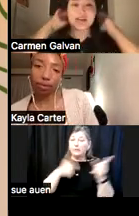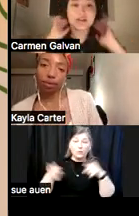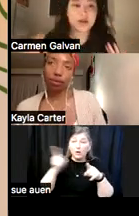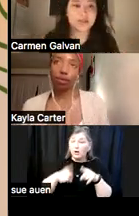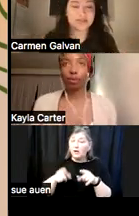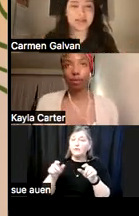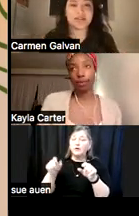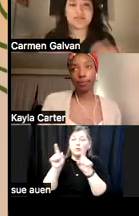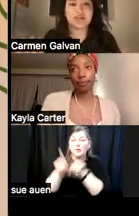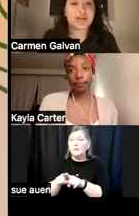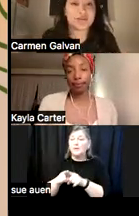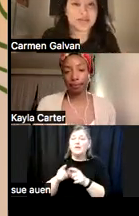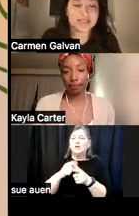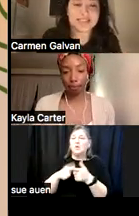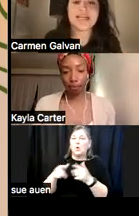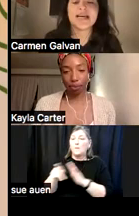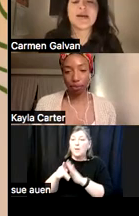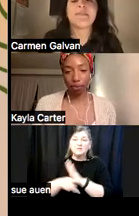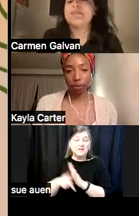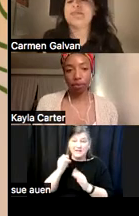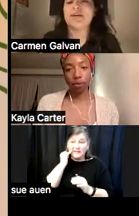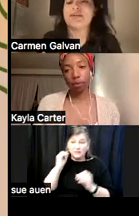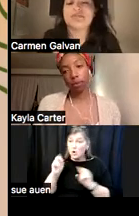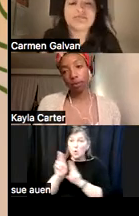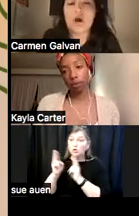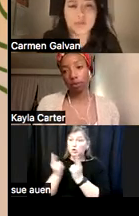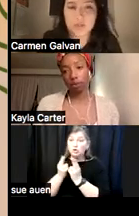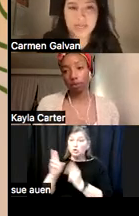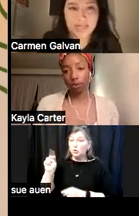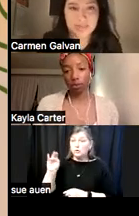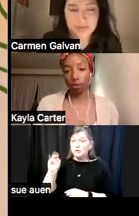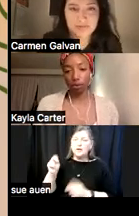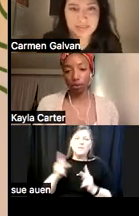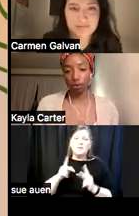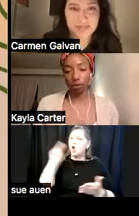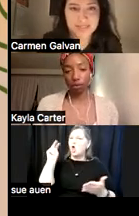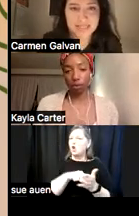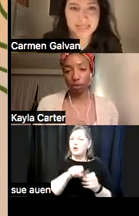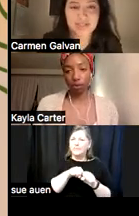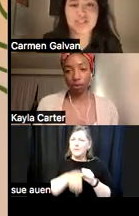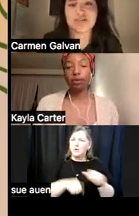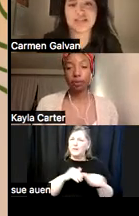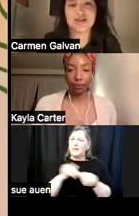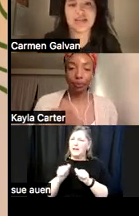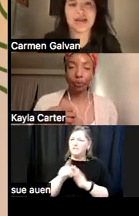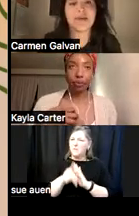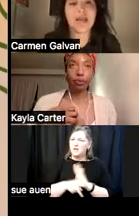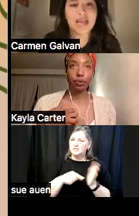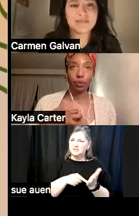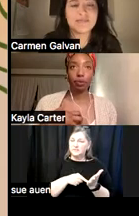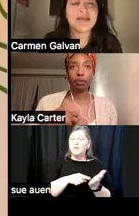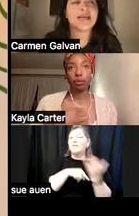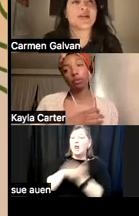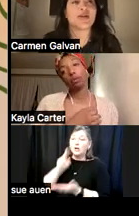just a regular policy manual, if you're not unionized, people aren't looking at the bereavement leave policy. They're generally looking at